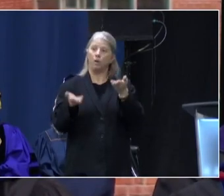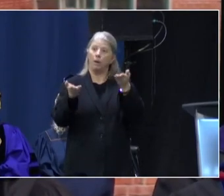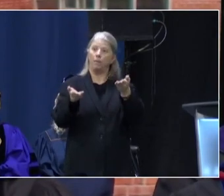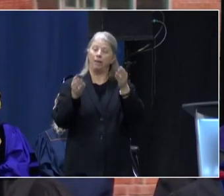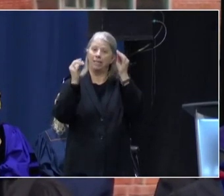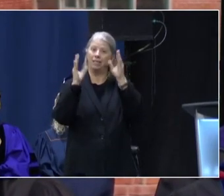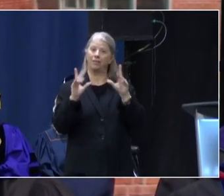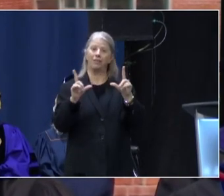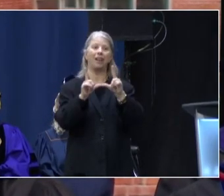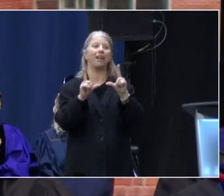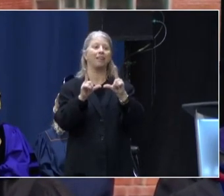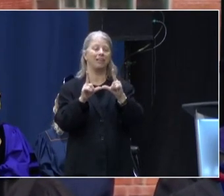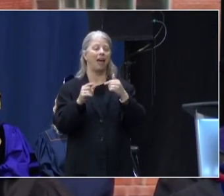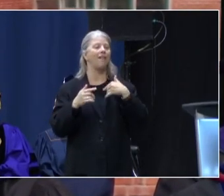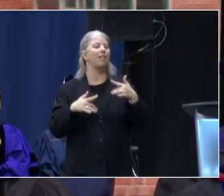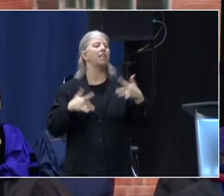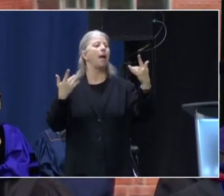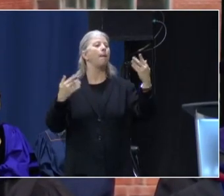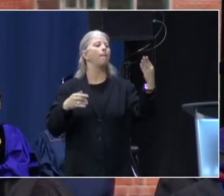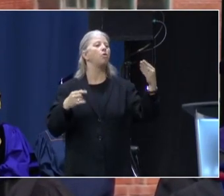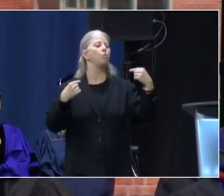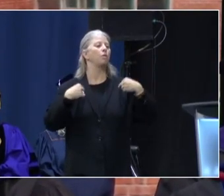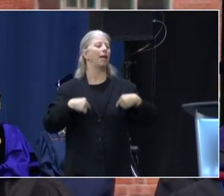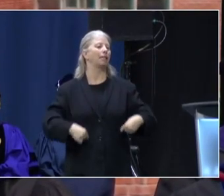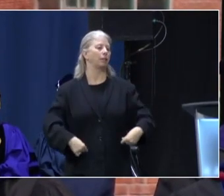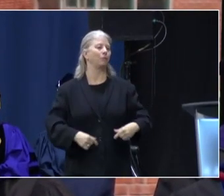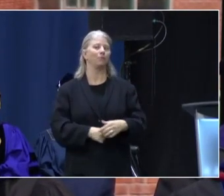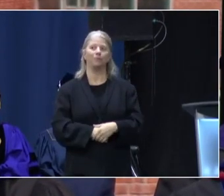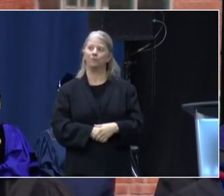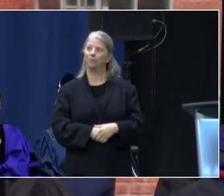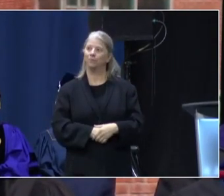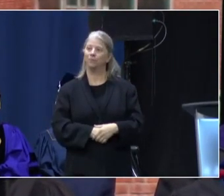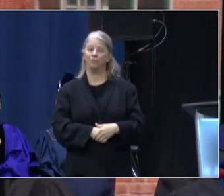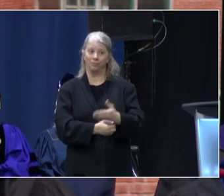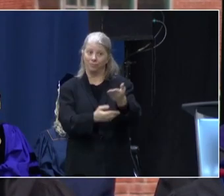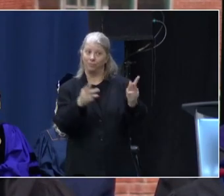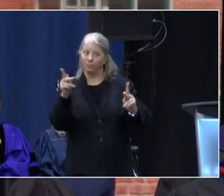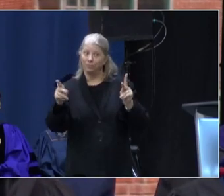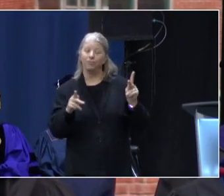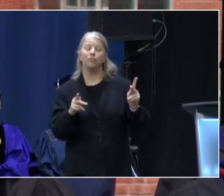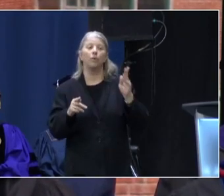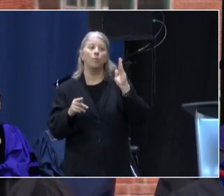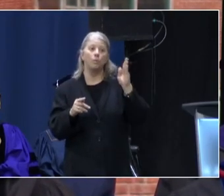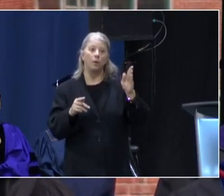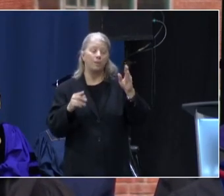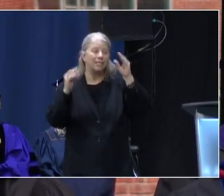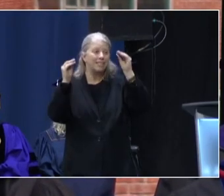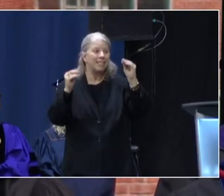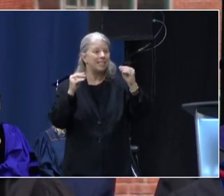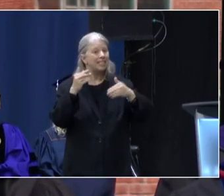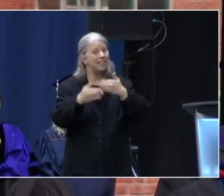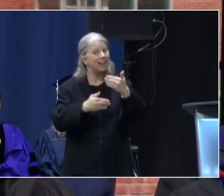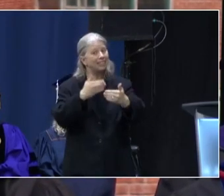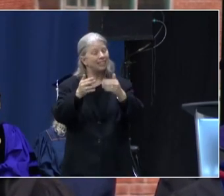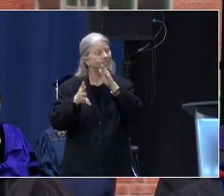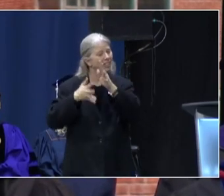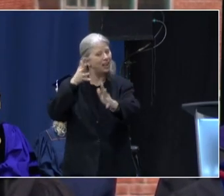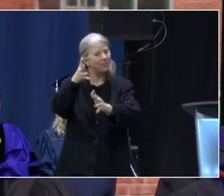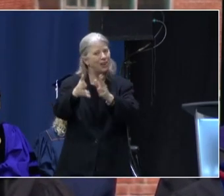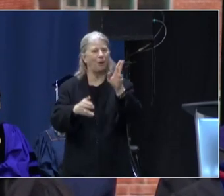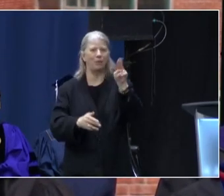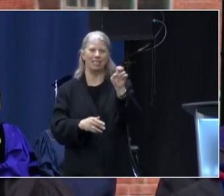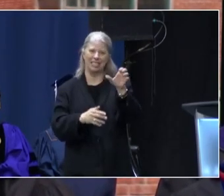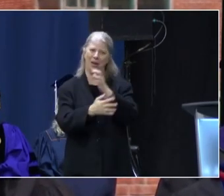teacher licensure wear light blue tassels. These individuals will be educating the next generation of